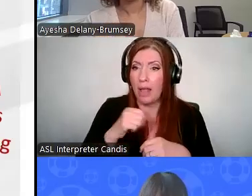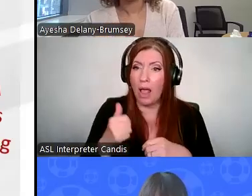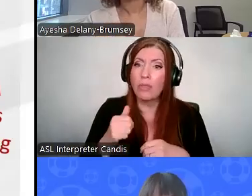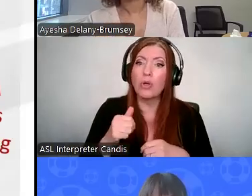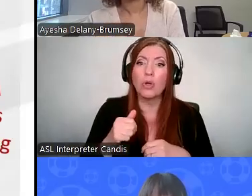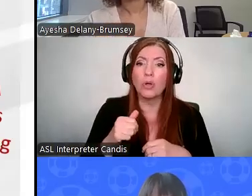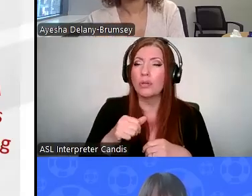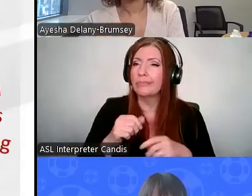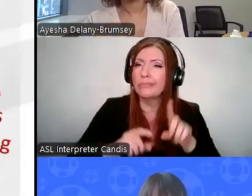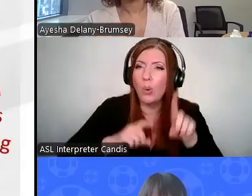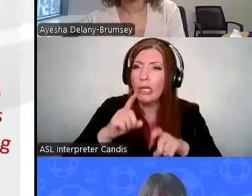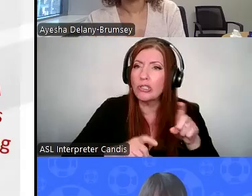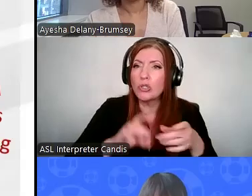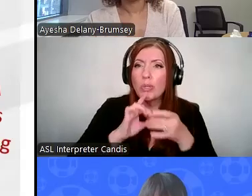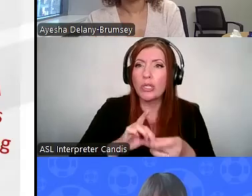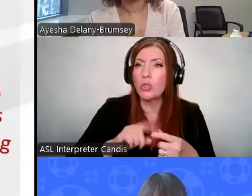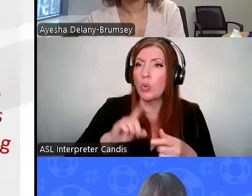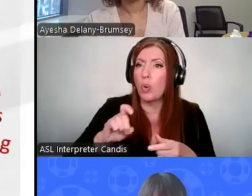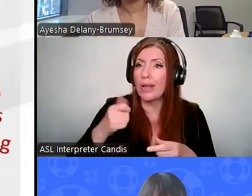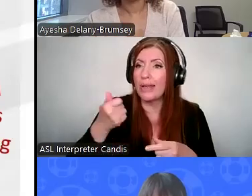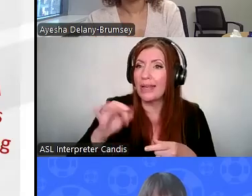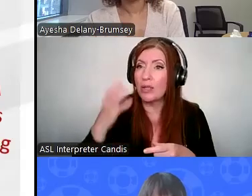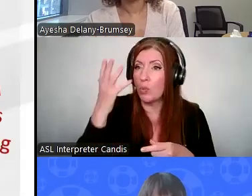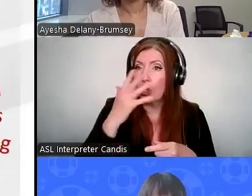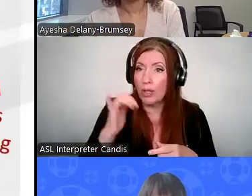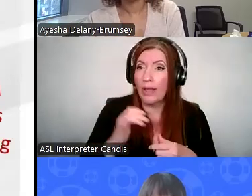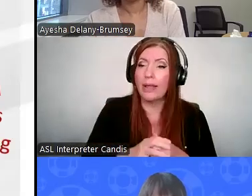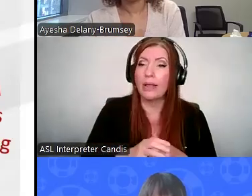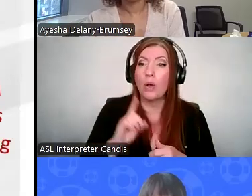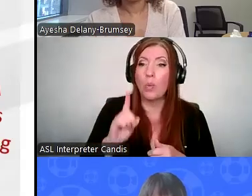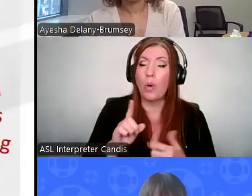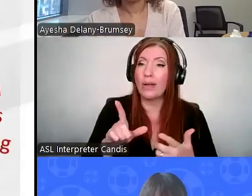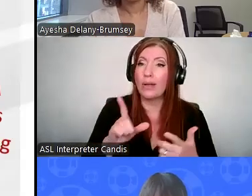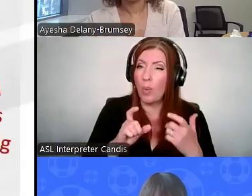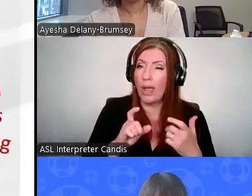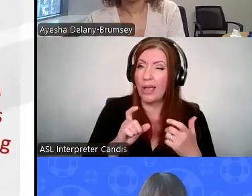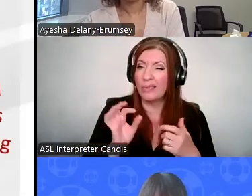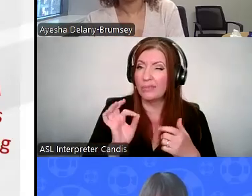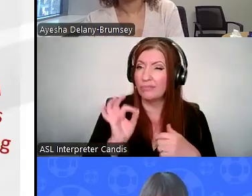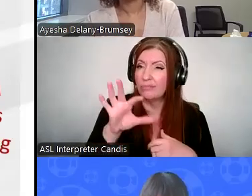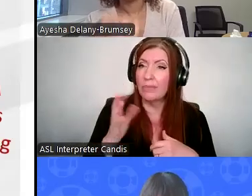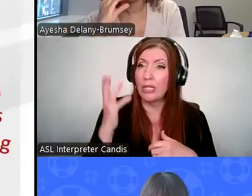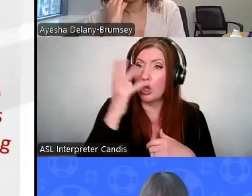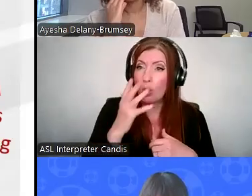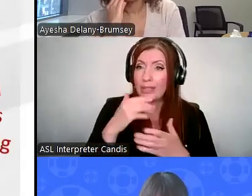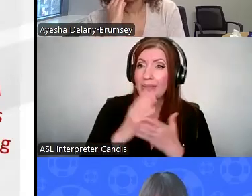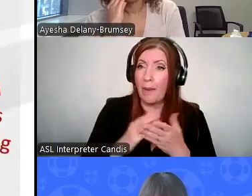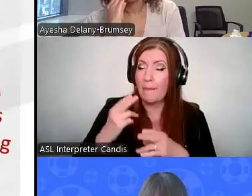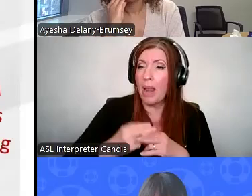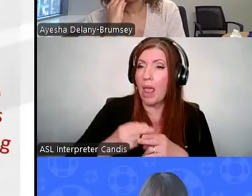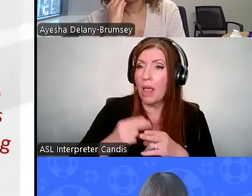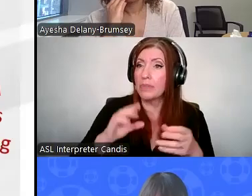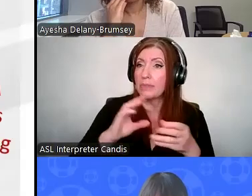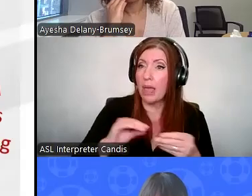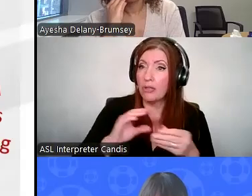outstanding questions around what the 119th will look like. One quick caveat, it looks like some names have been floated or